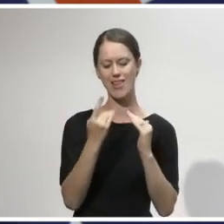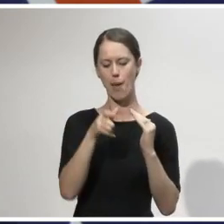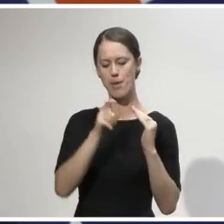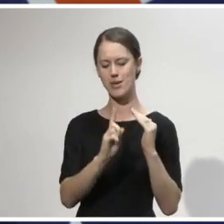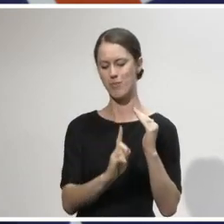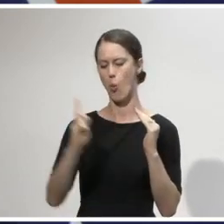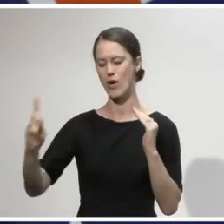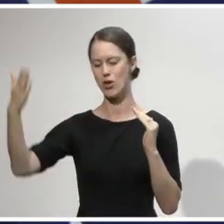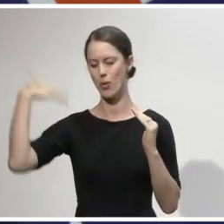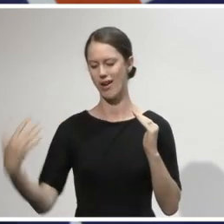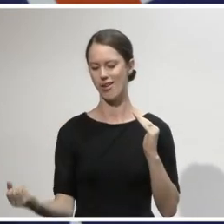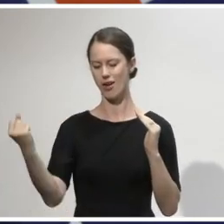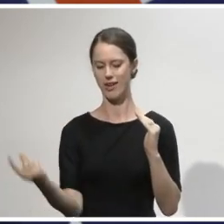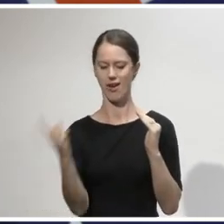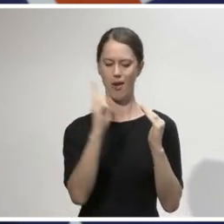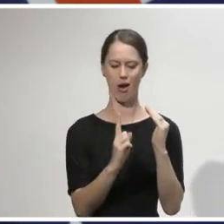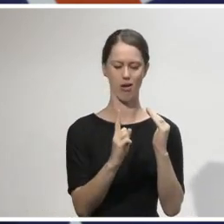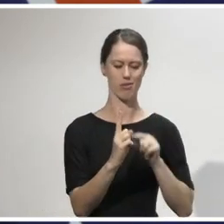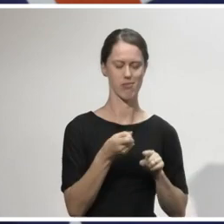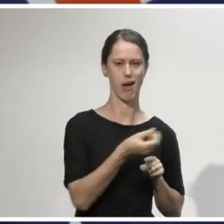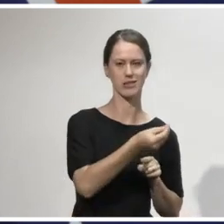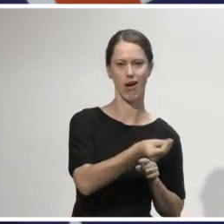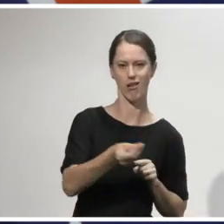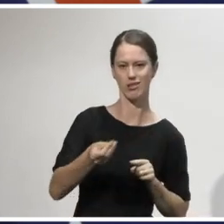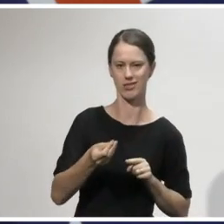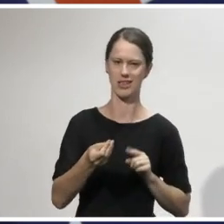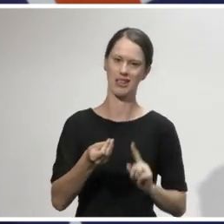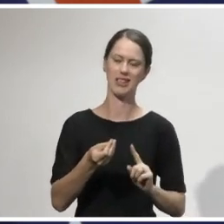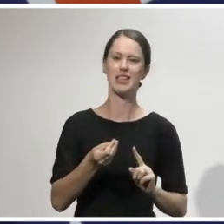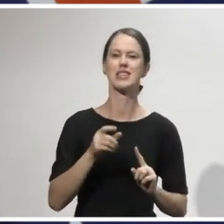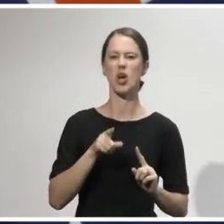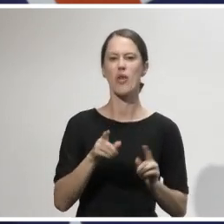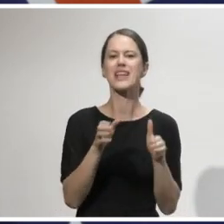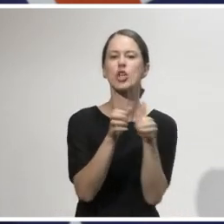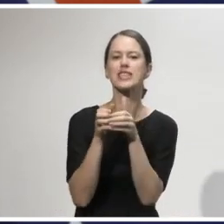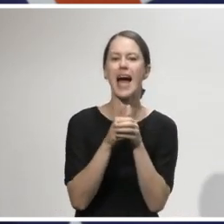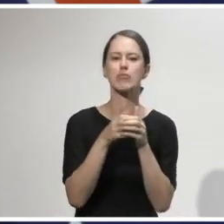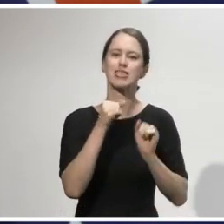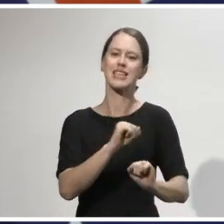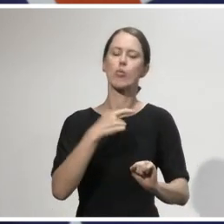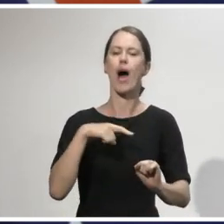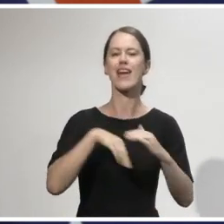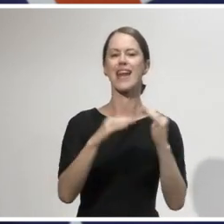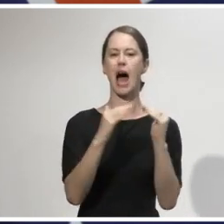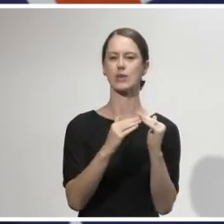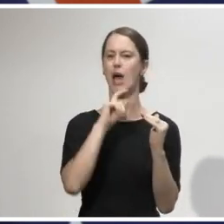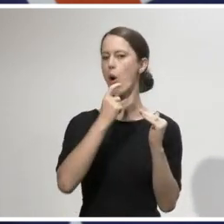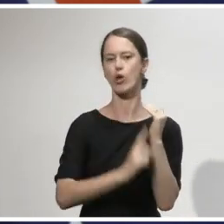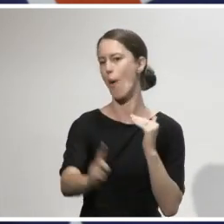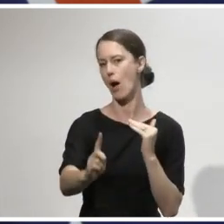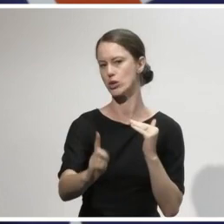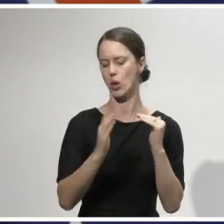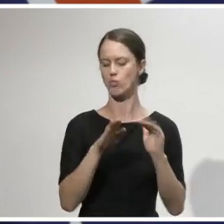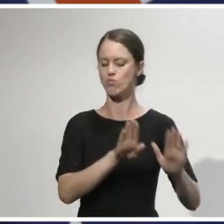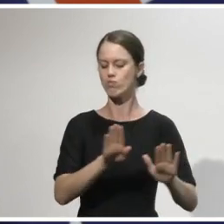households of people who were at the event. So it's the next generation, but it's been very contained because it's been in those households. And I think